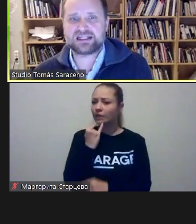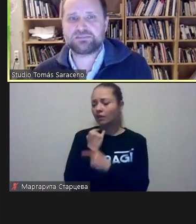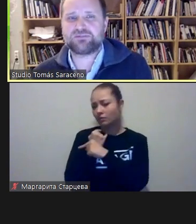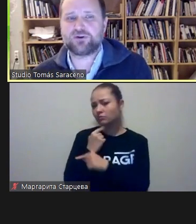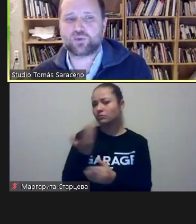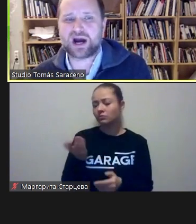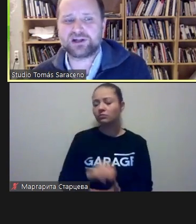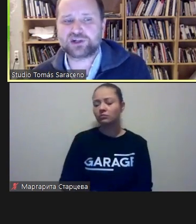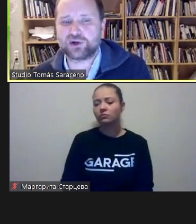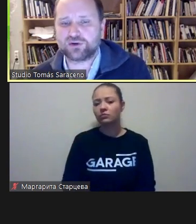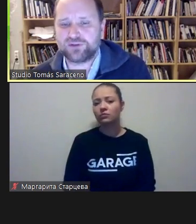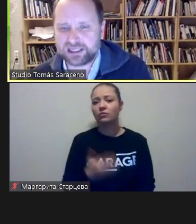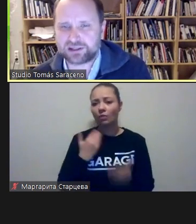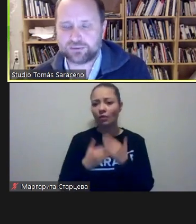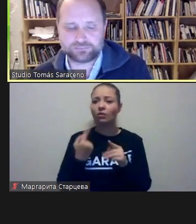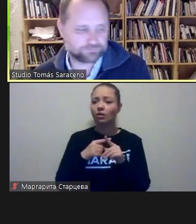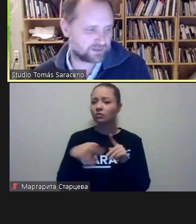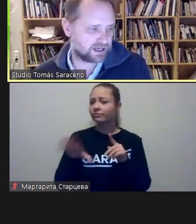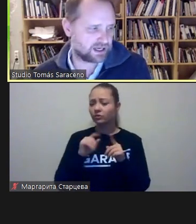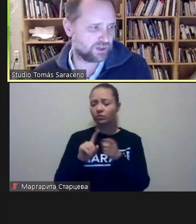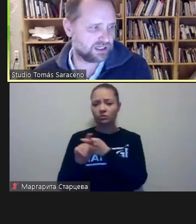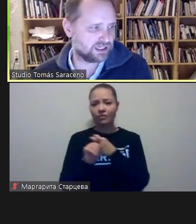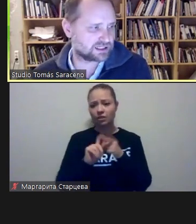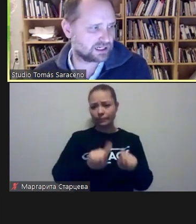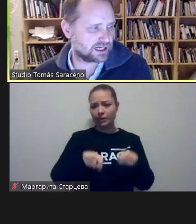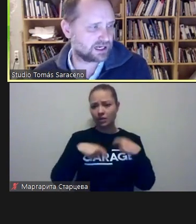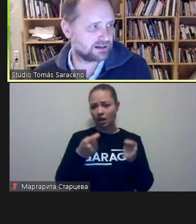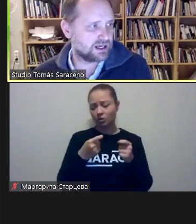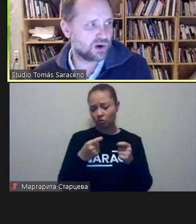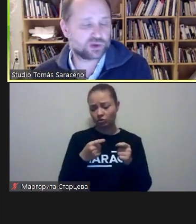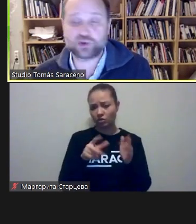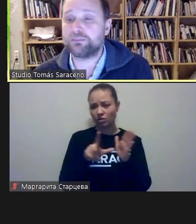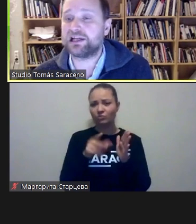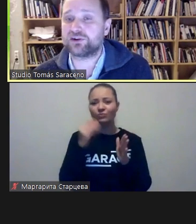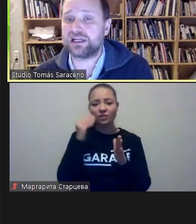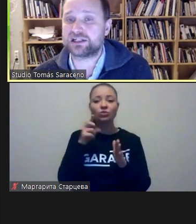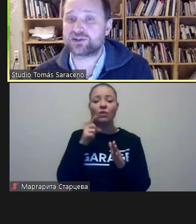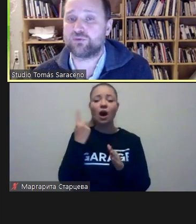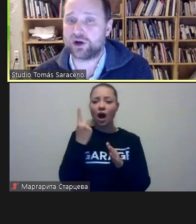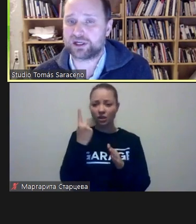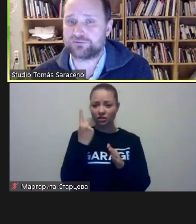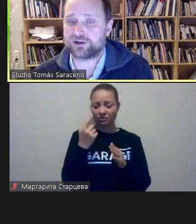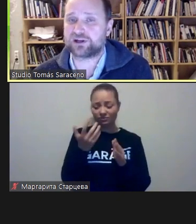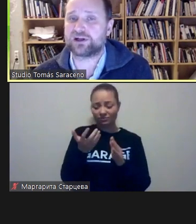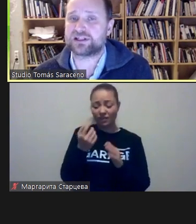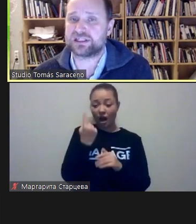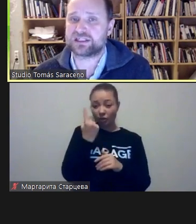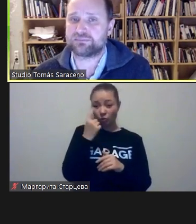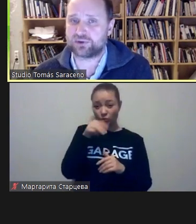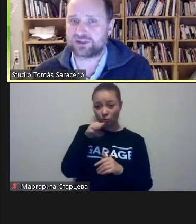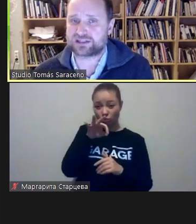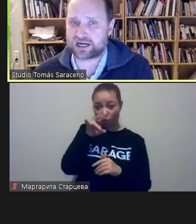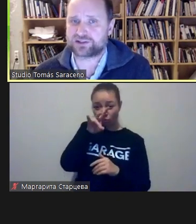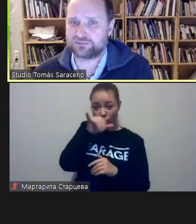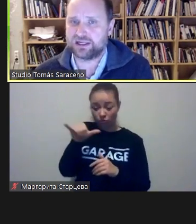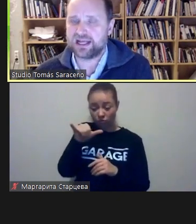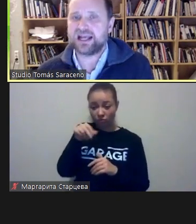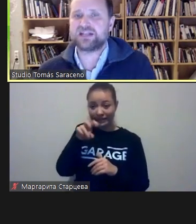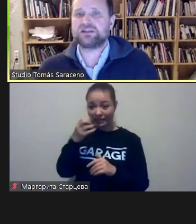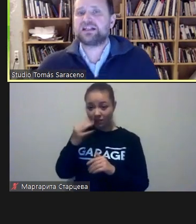And this means for 1 ton of lithium, we need 2 million liters of water for a current system of